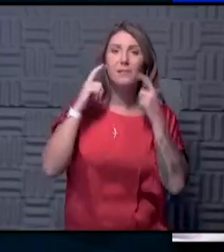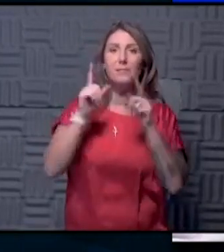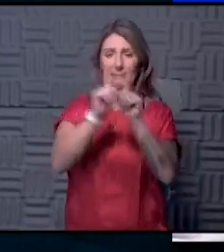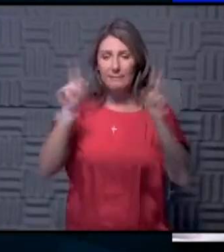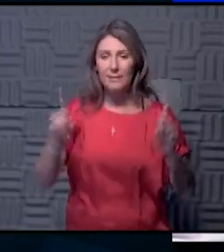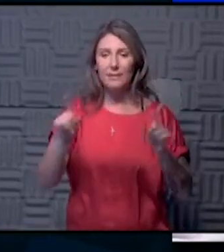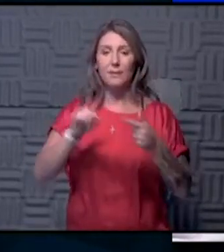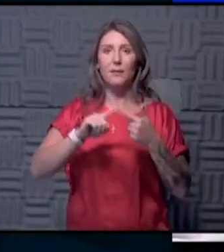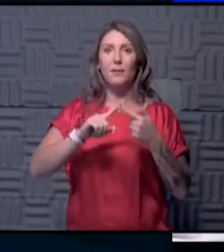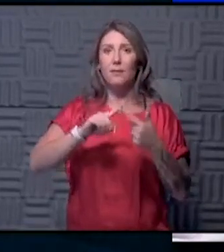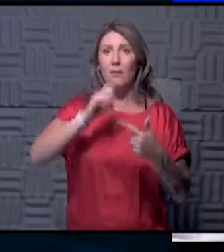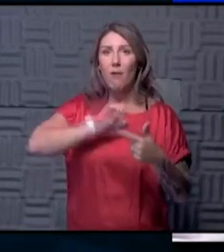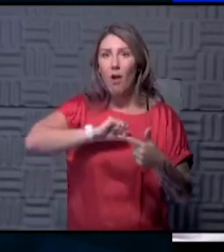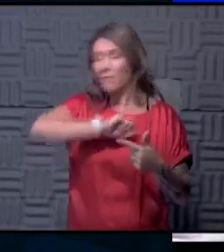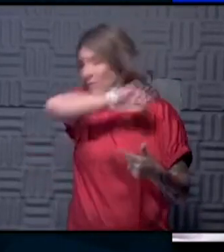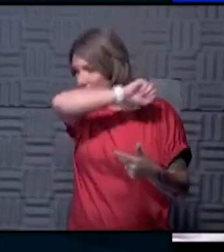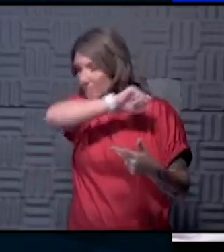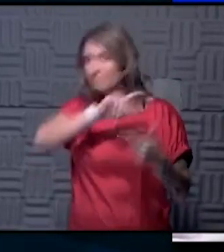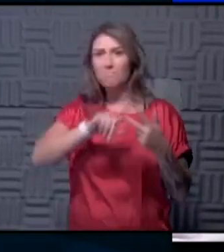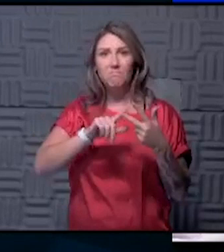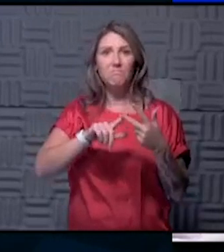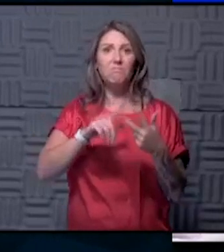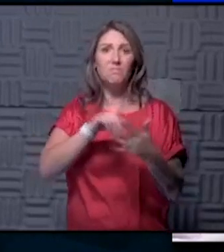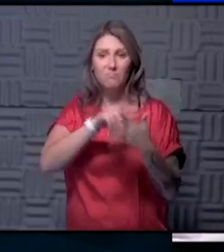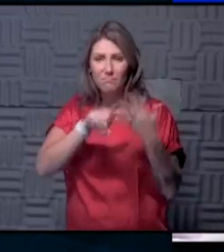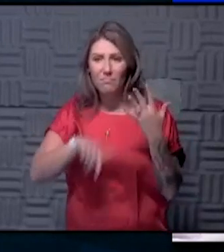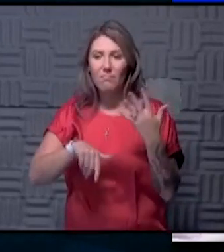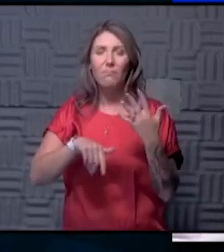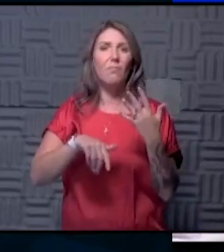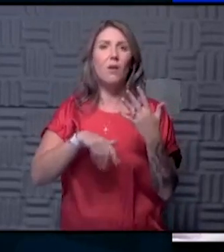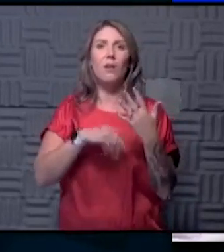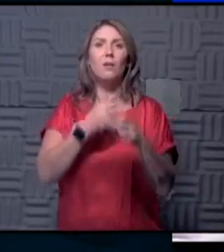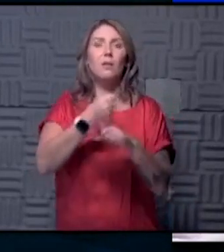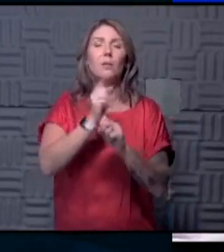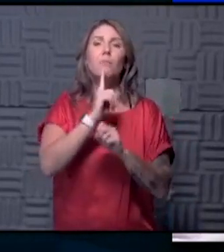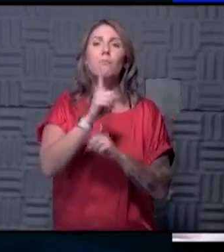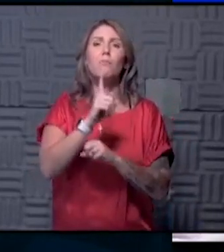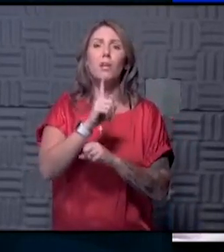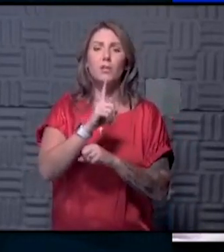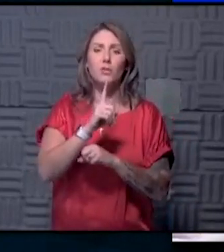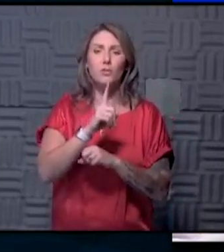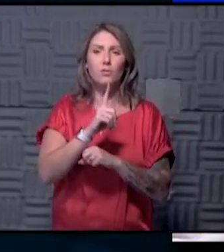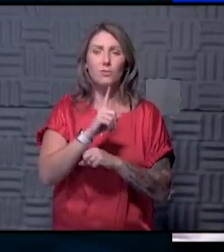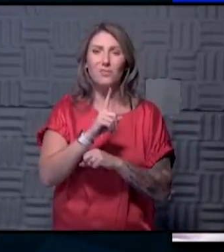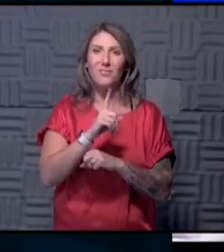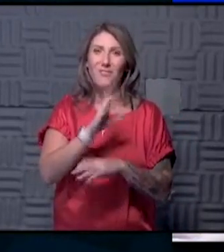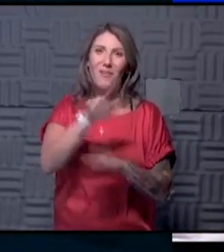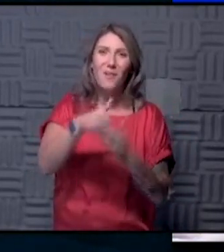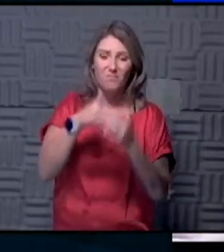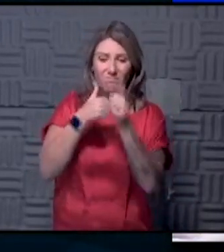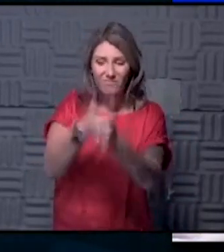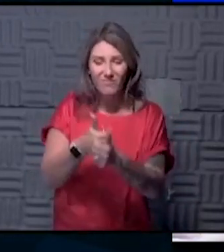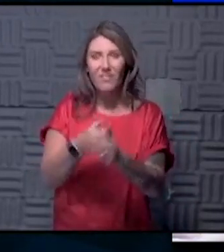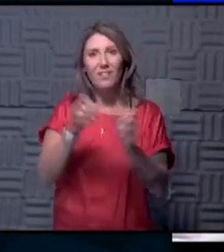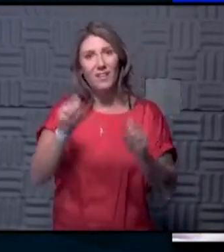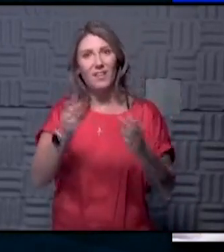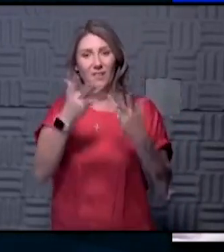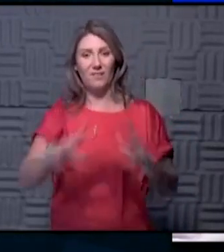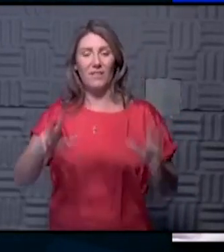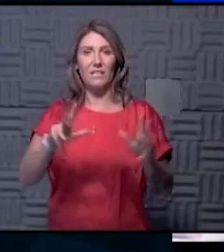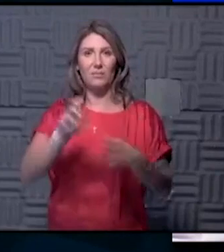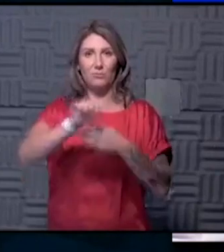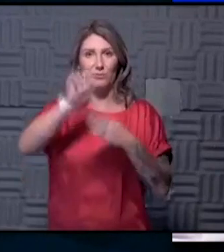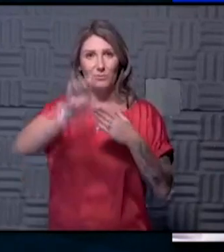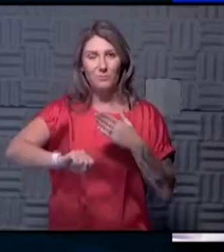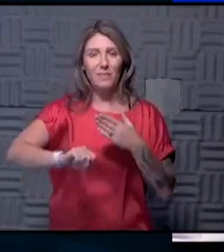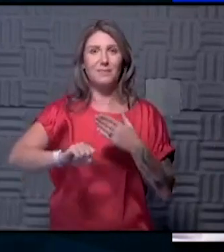distancing, coughing into their arm, and making sure that they are on board and can finish the semester strong